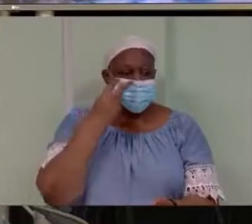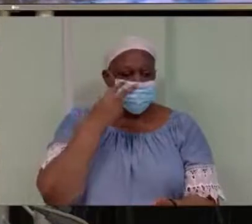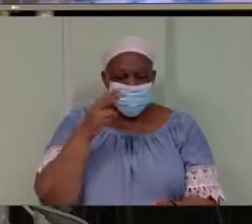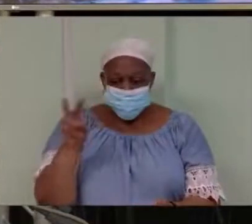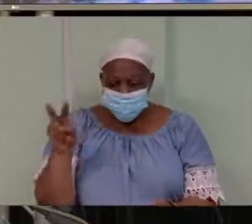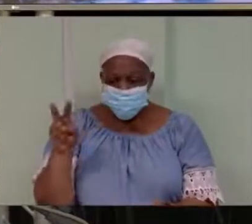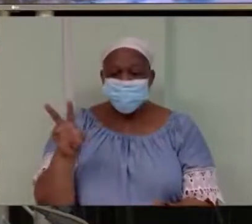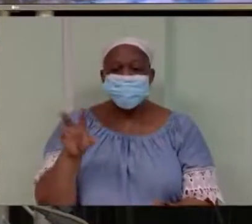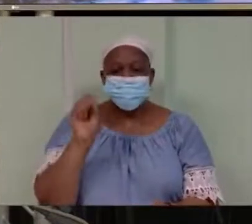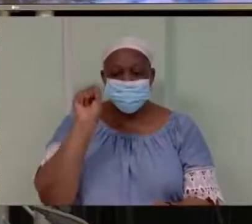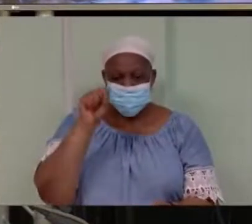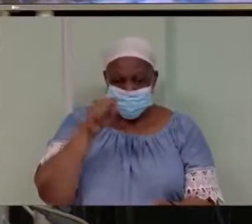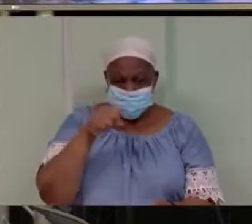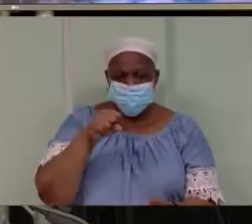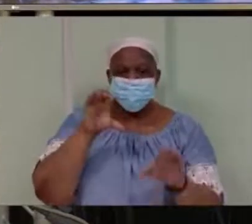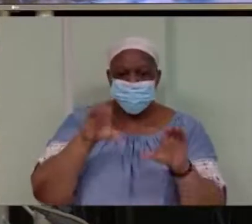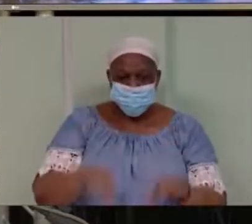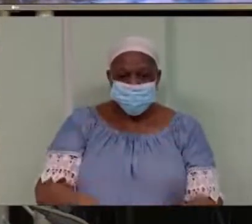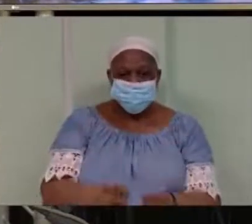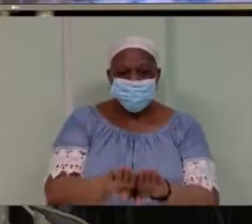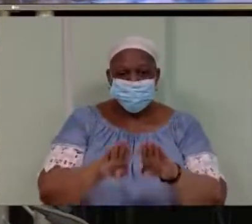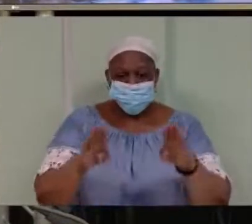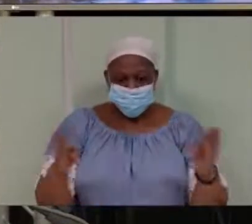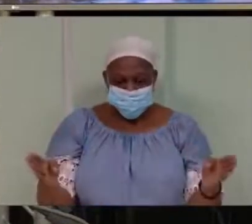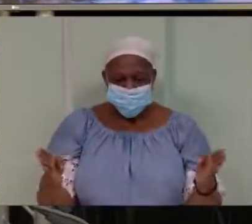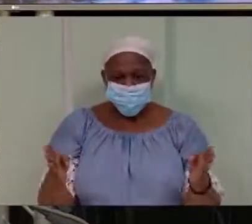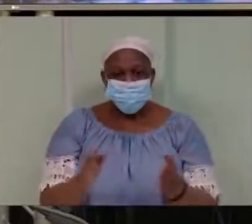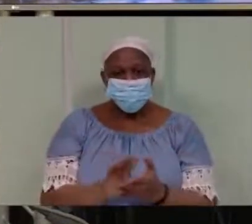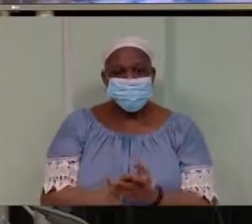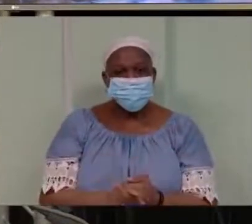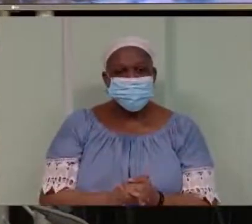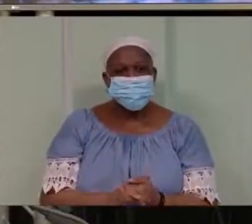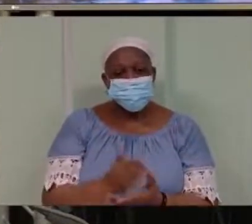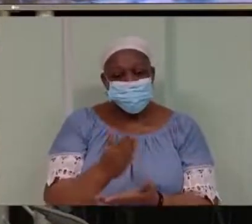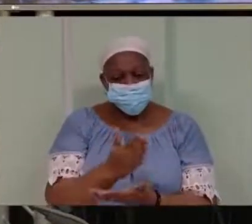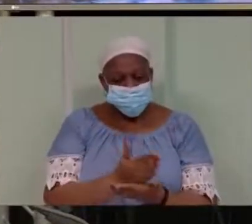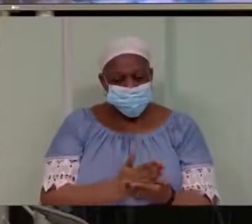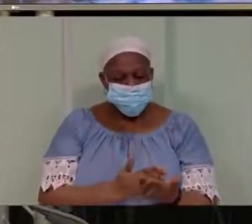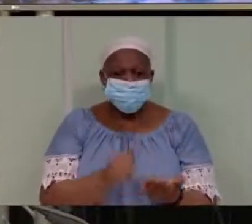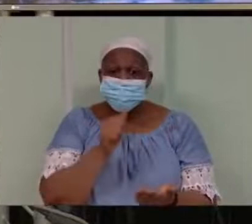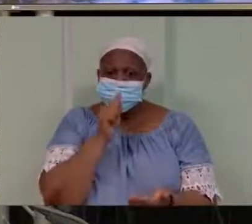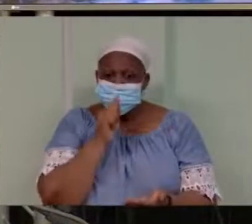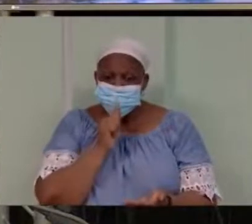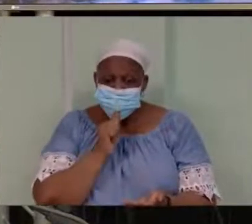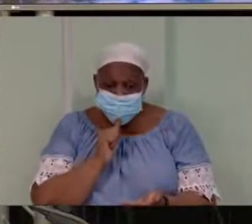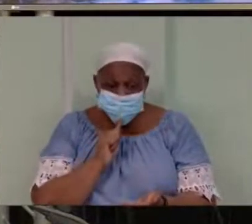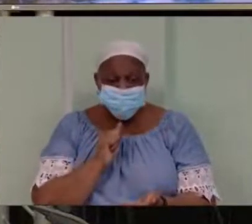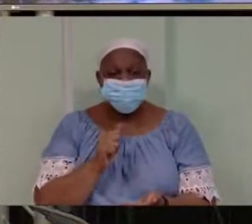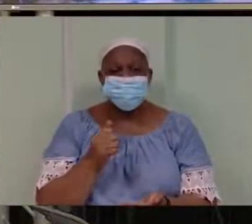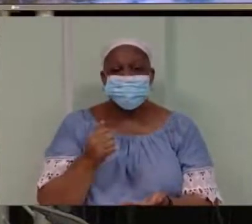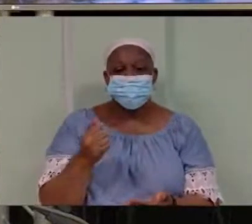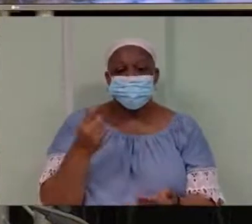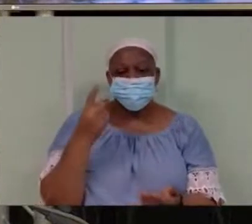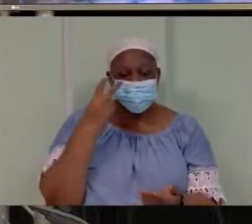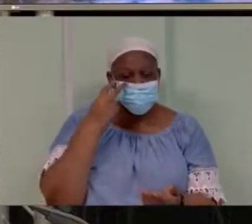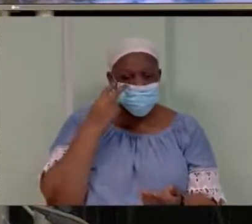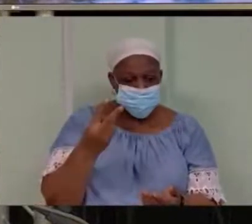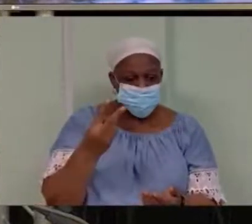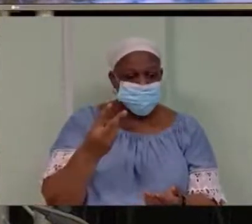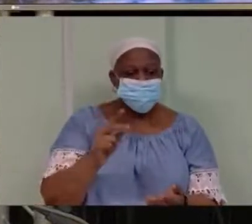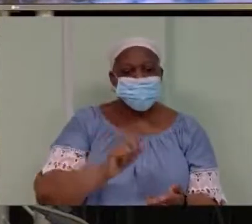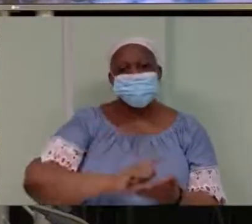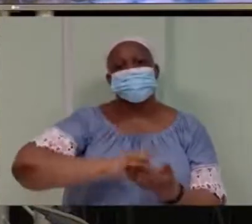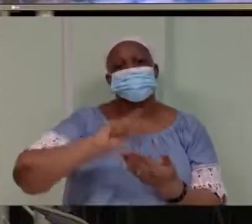granted approval for reopening a number of private centers have been scheduled to be assessed next